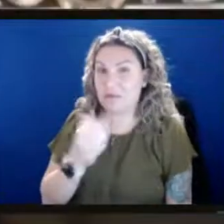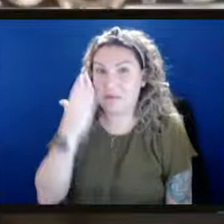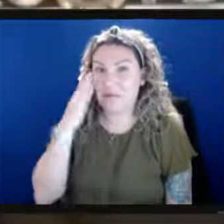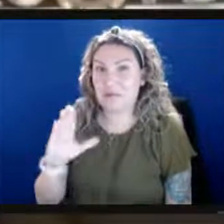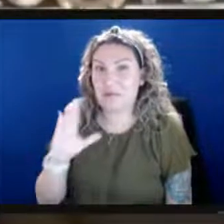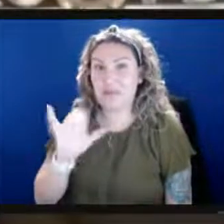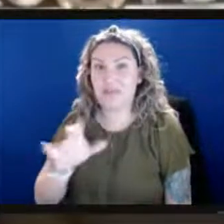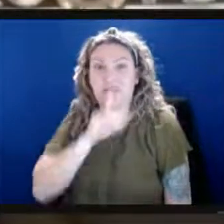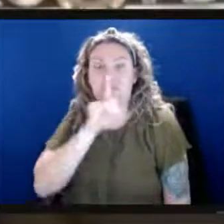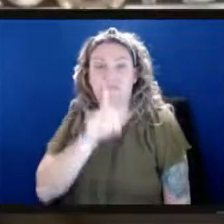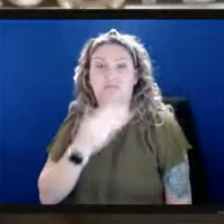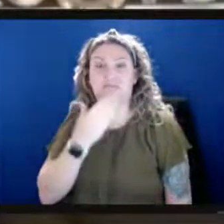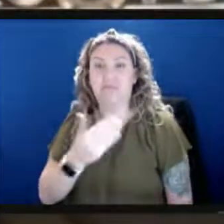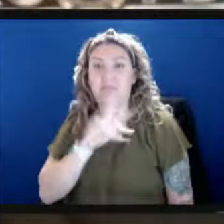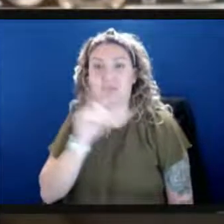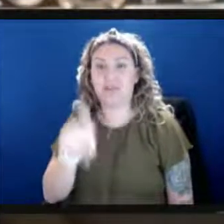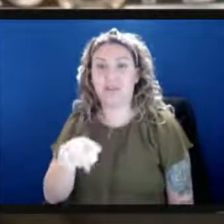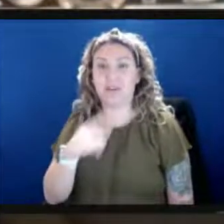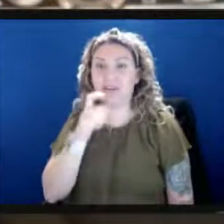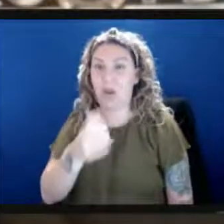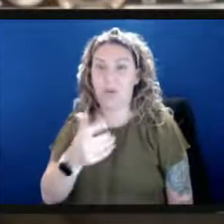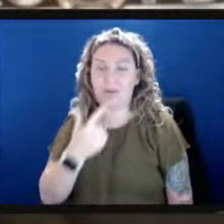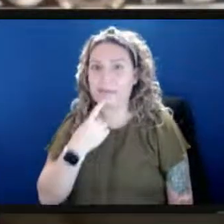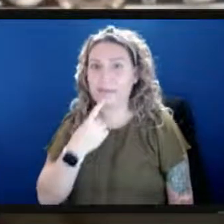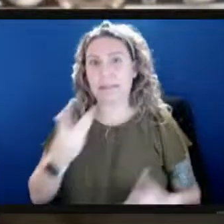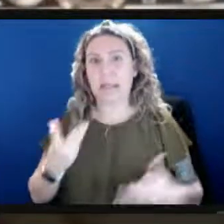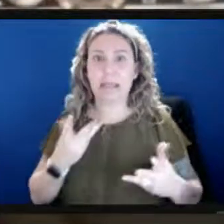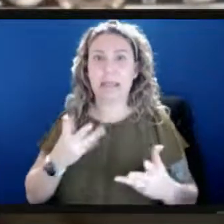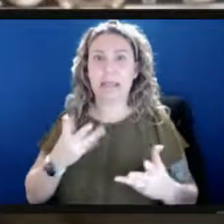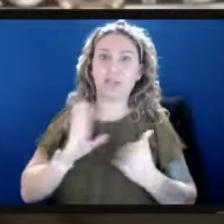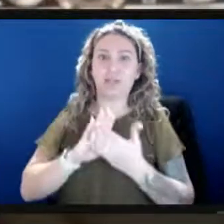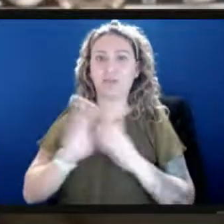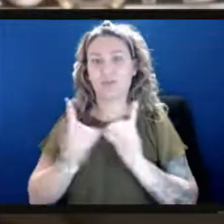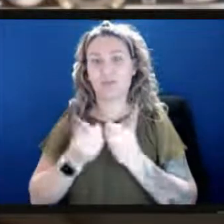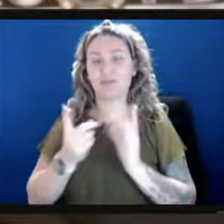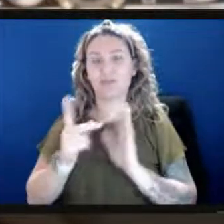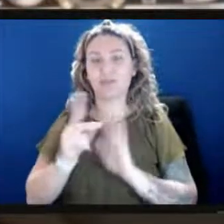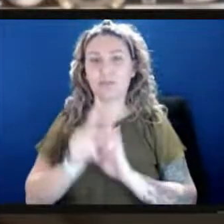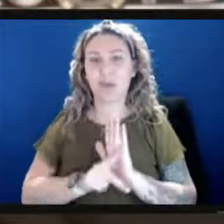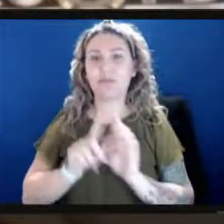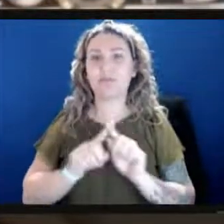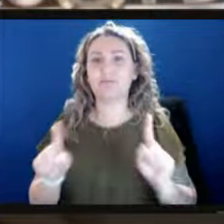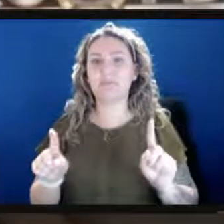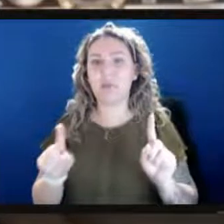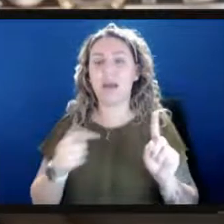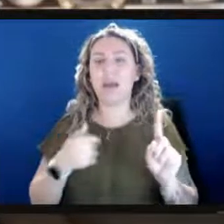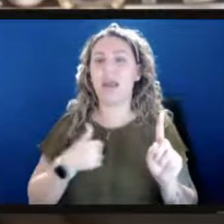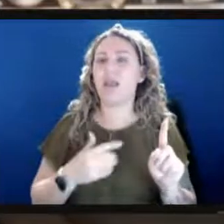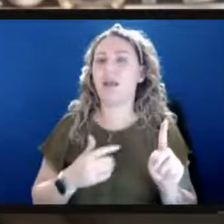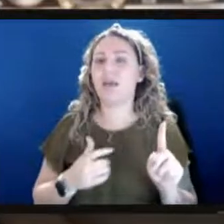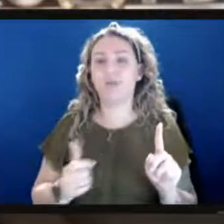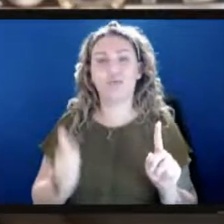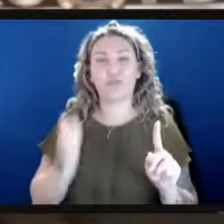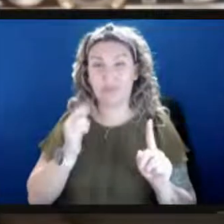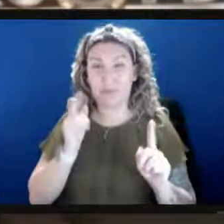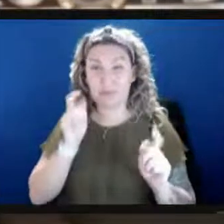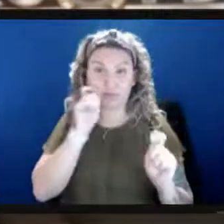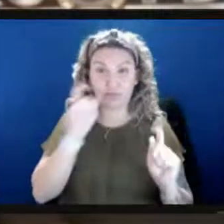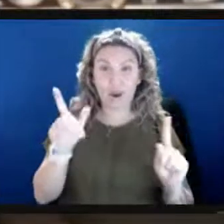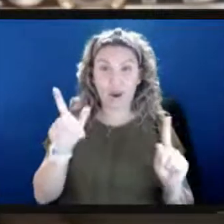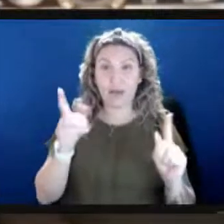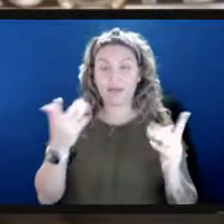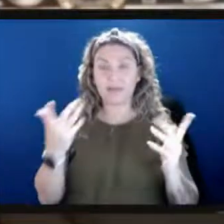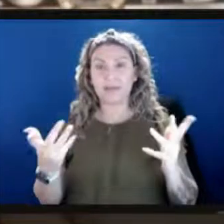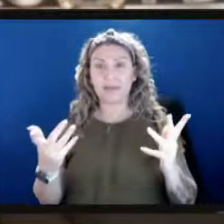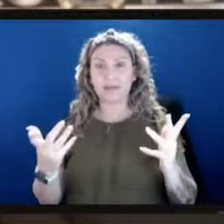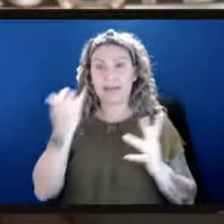actually a really good question. I wouldn't want to speak out of turn about a school district policy. I wouldn't be surprised if